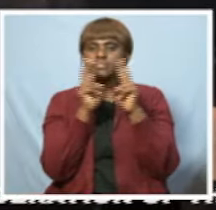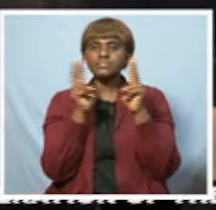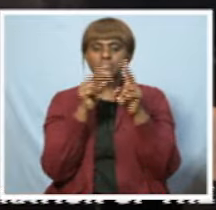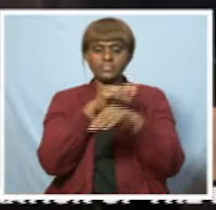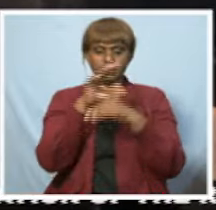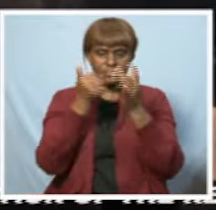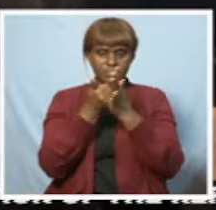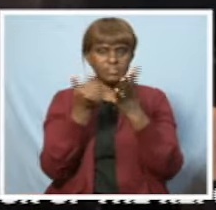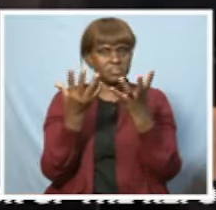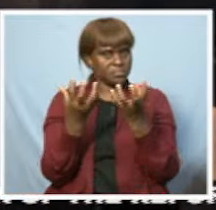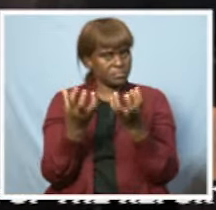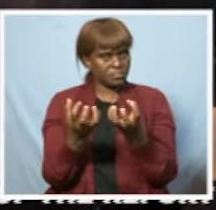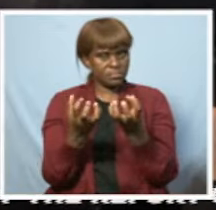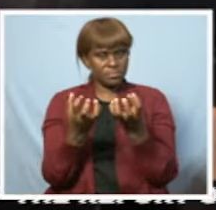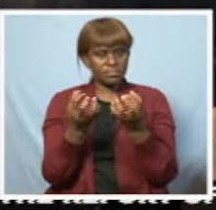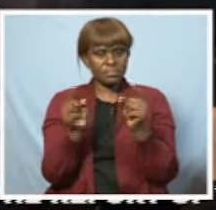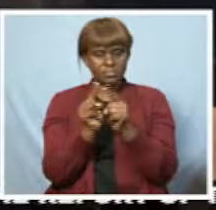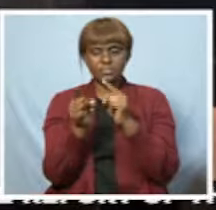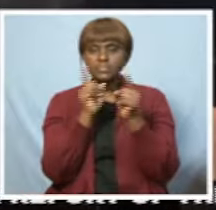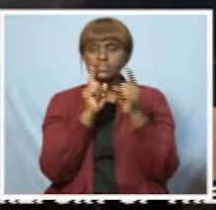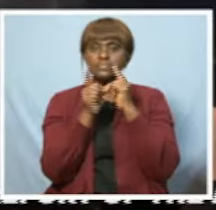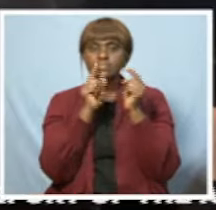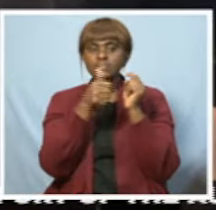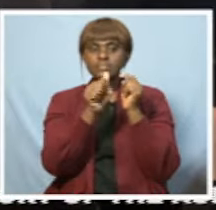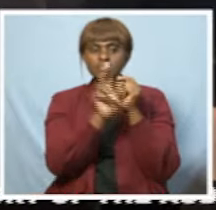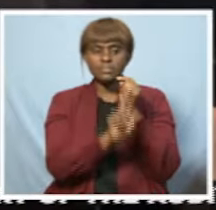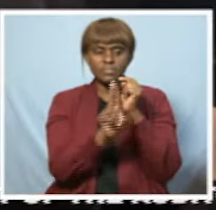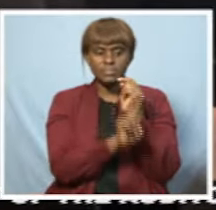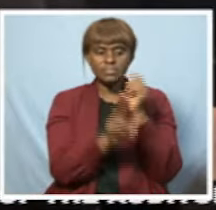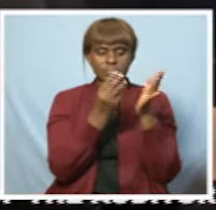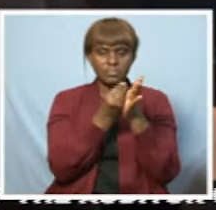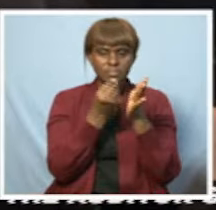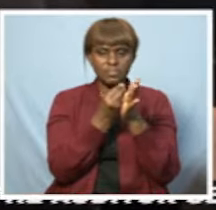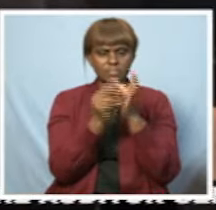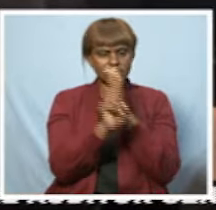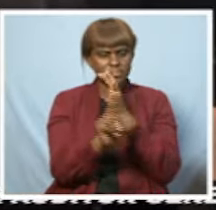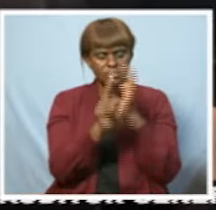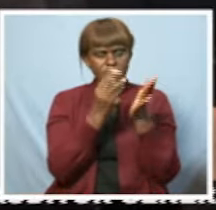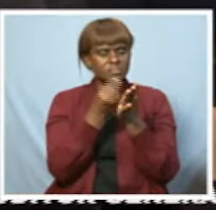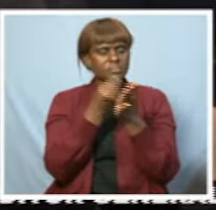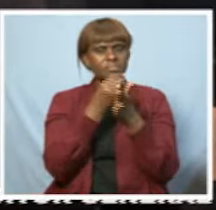all dry. And you are saying you are spending money. You are spending money on what? On what?